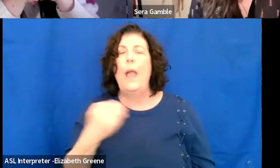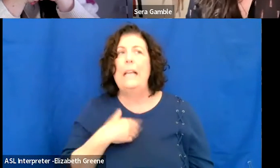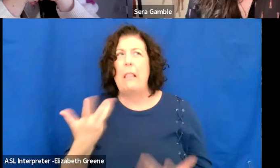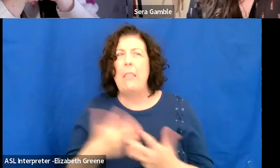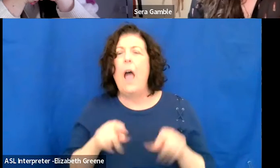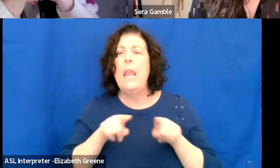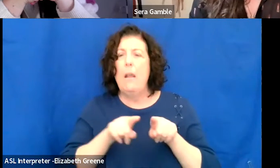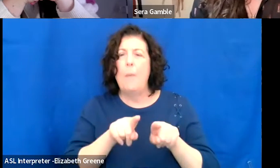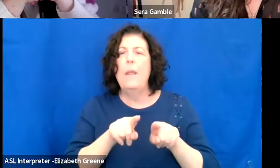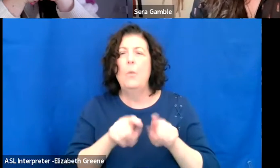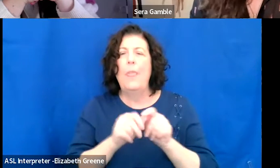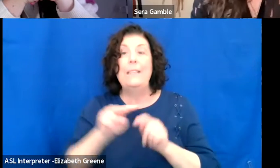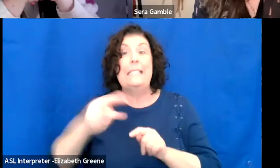then,